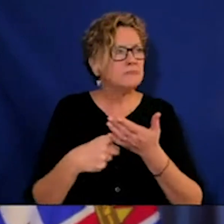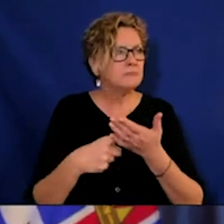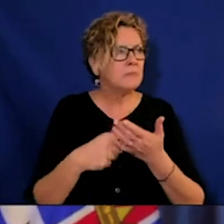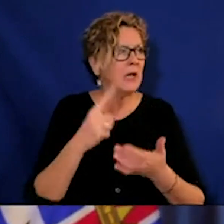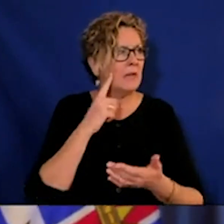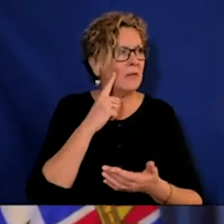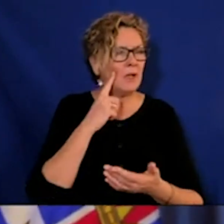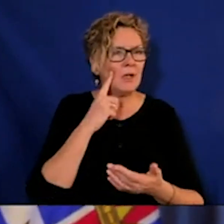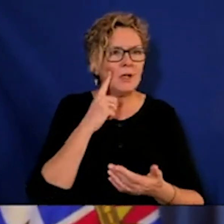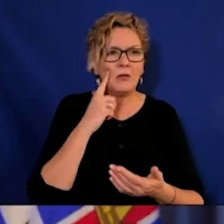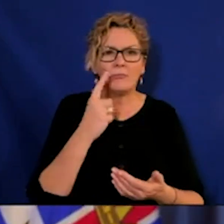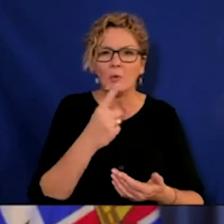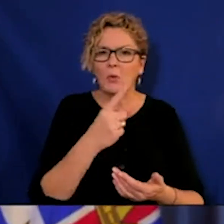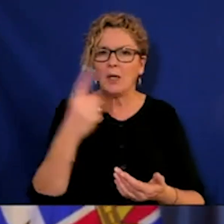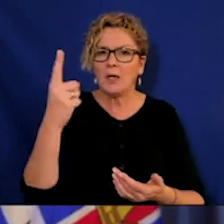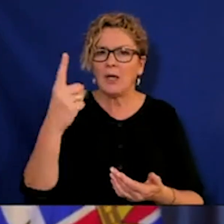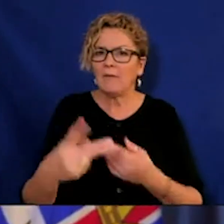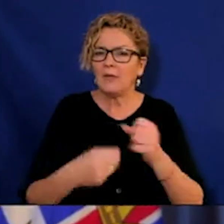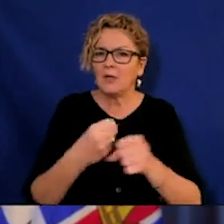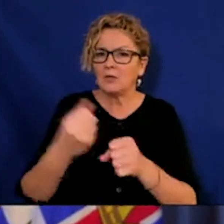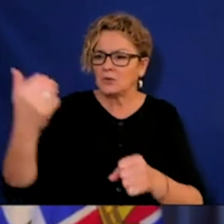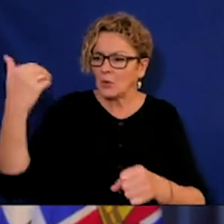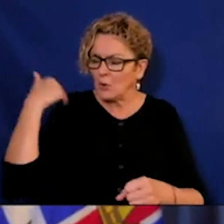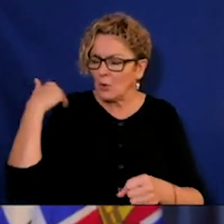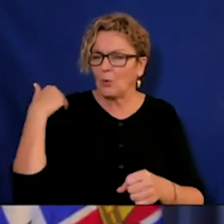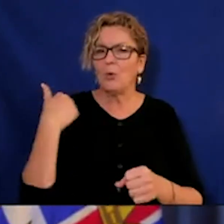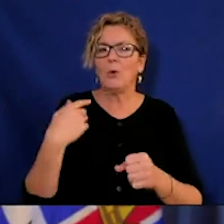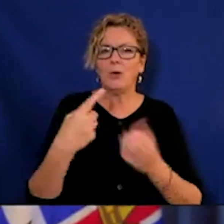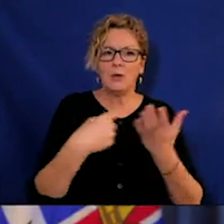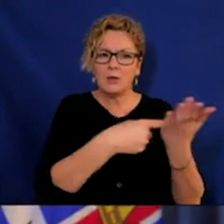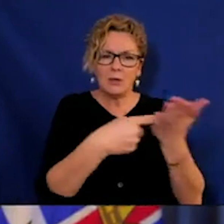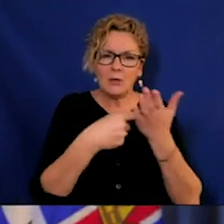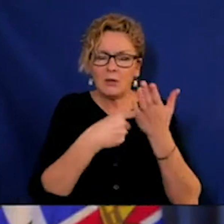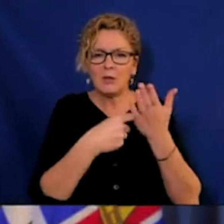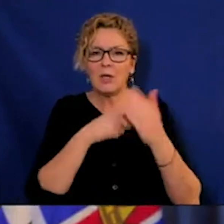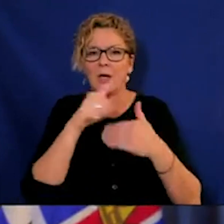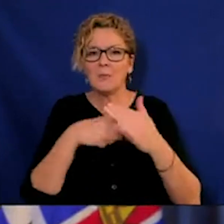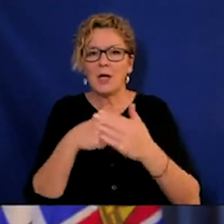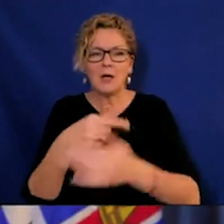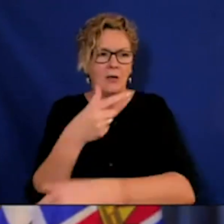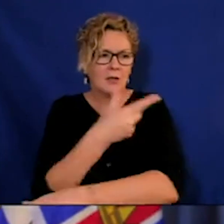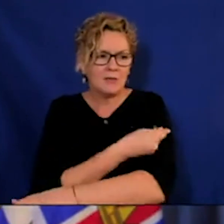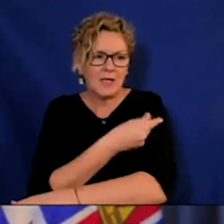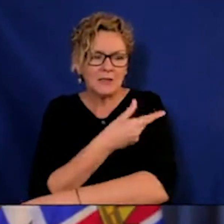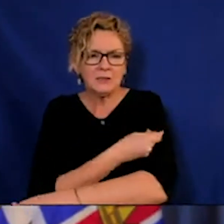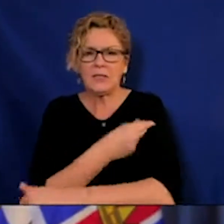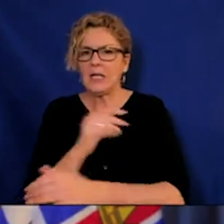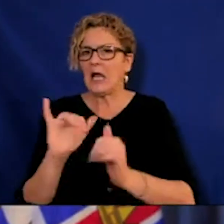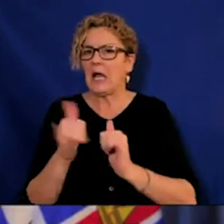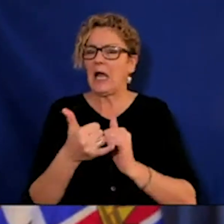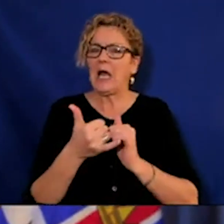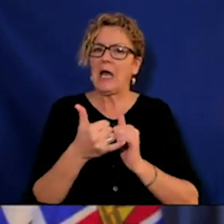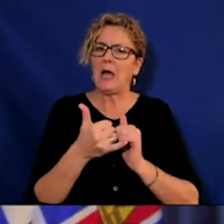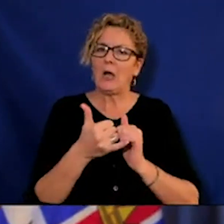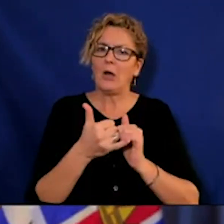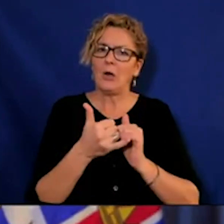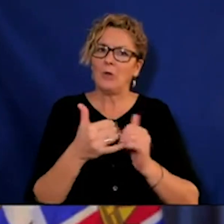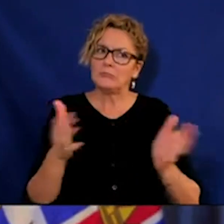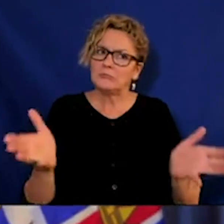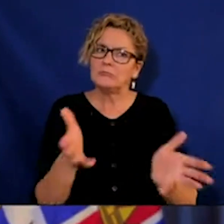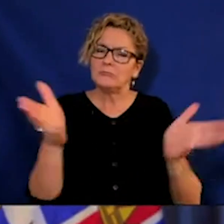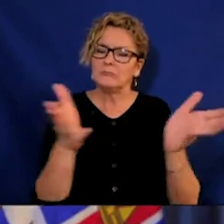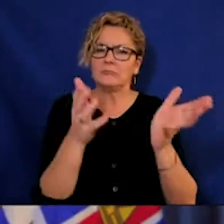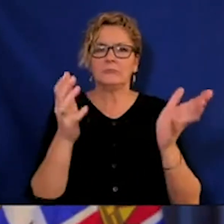measles immunization. And what has proven effective is engaging with people, and that's what we're going to do in this case as